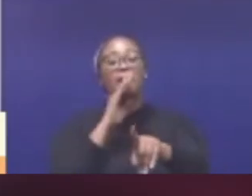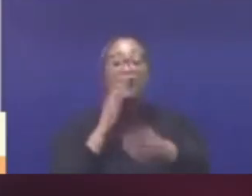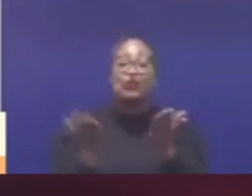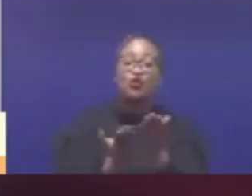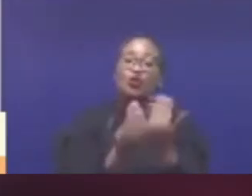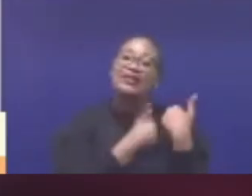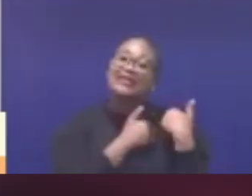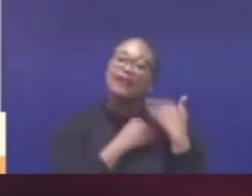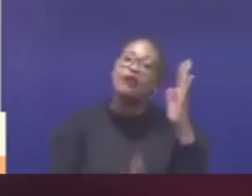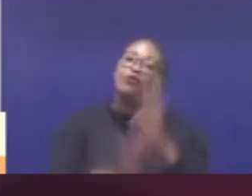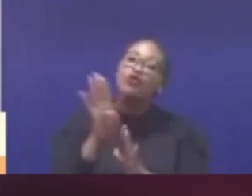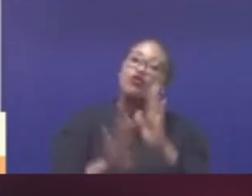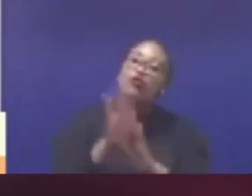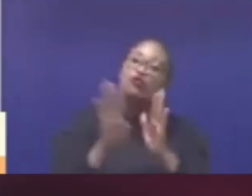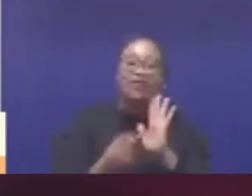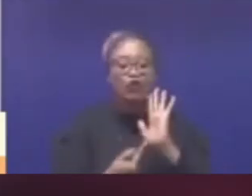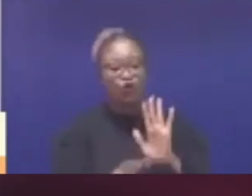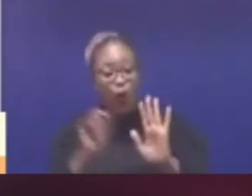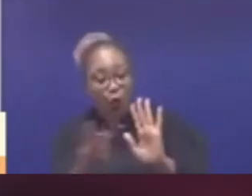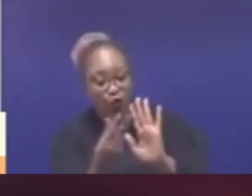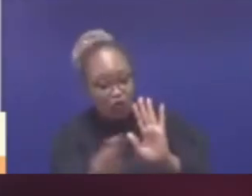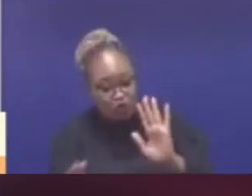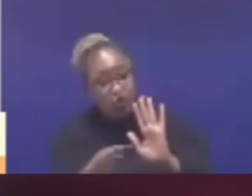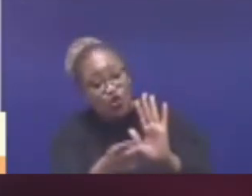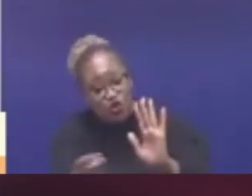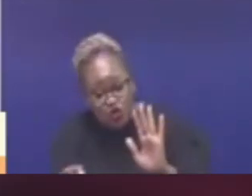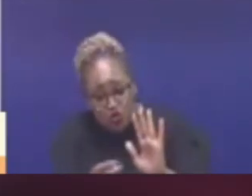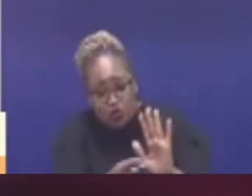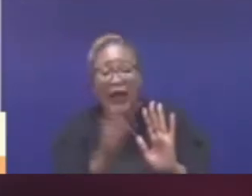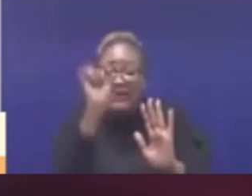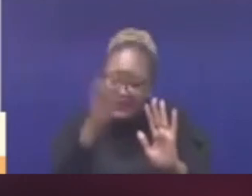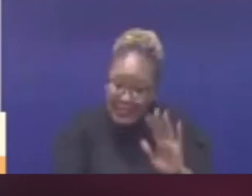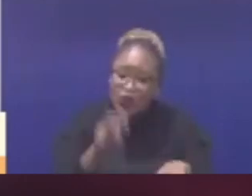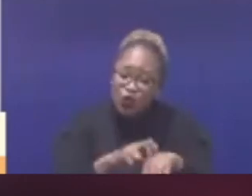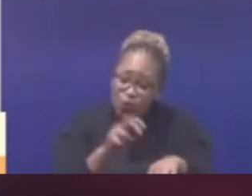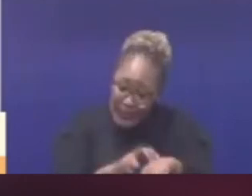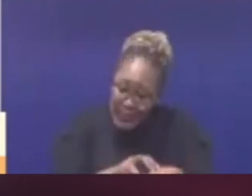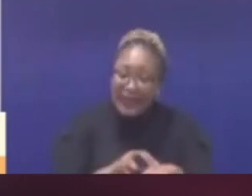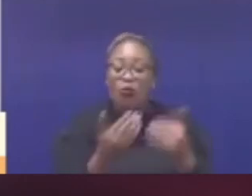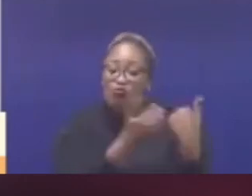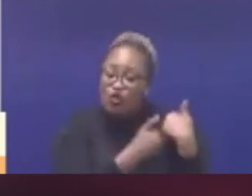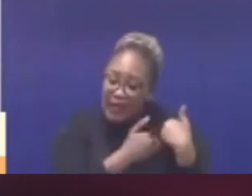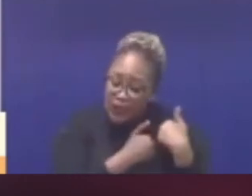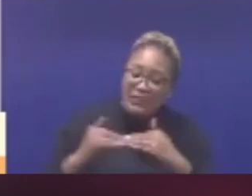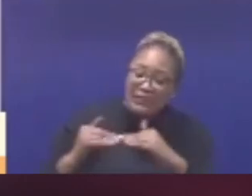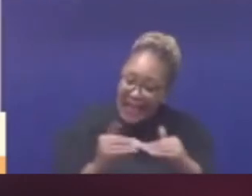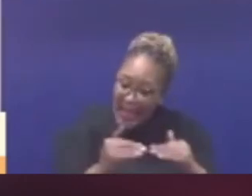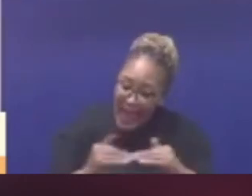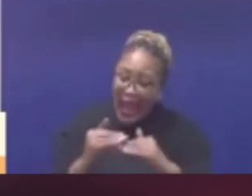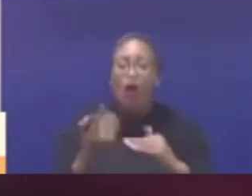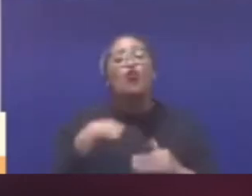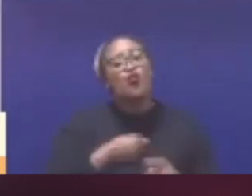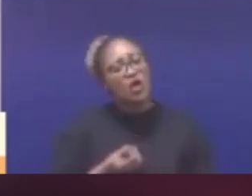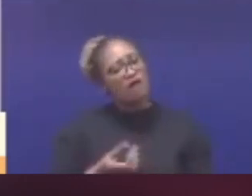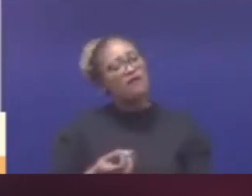children that they deserve and are worthy of protection and care. The list of improvements is long, but it is by